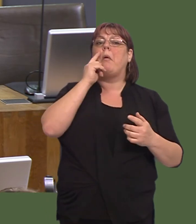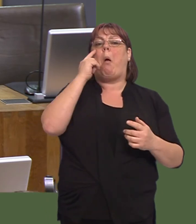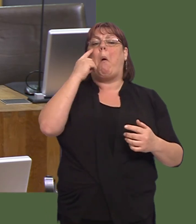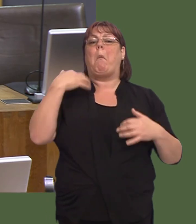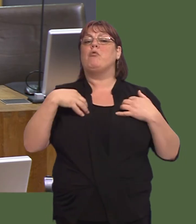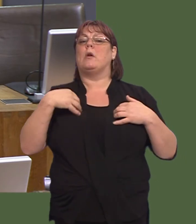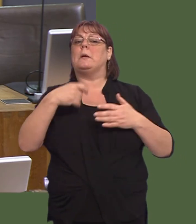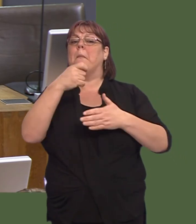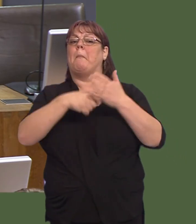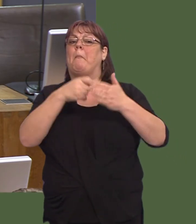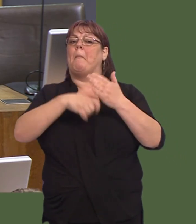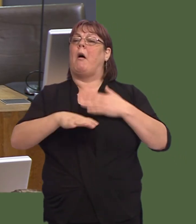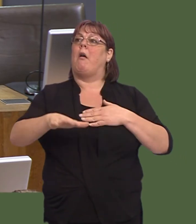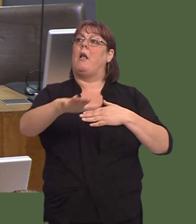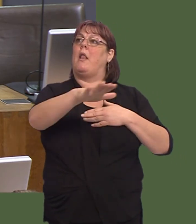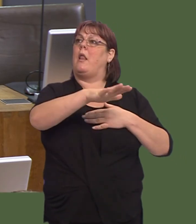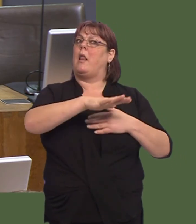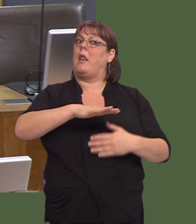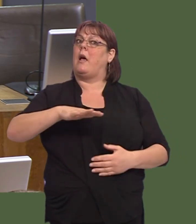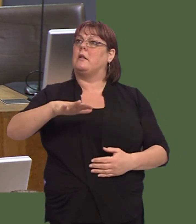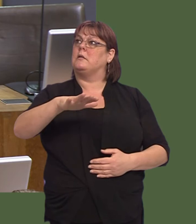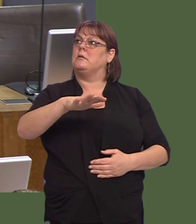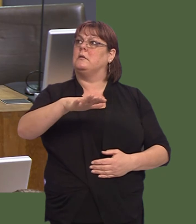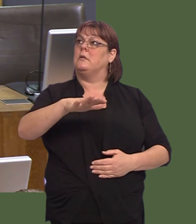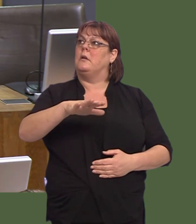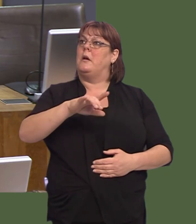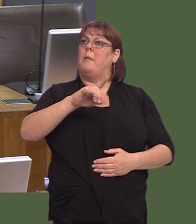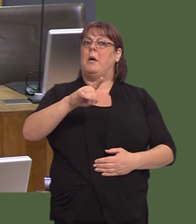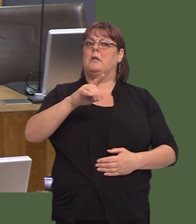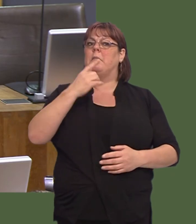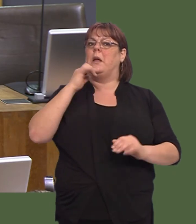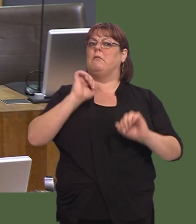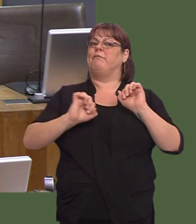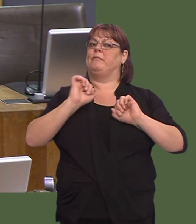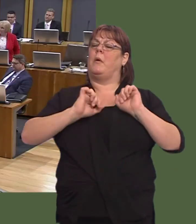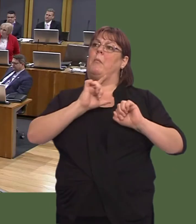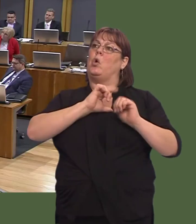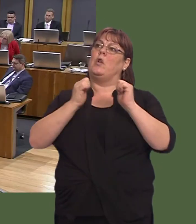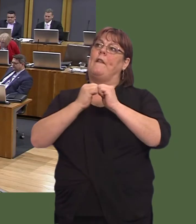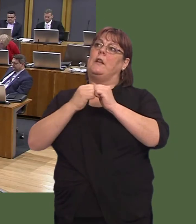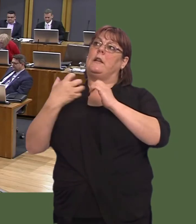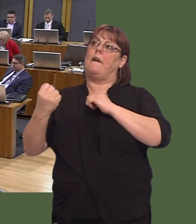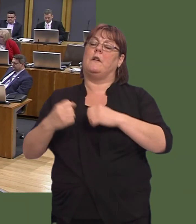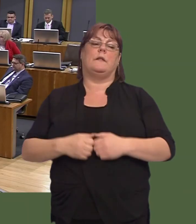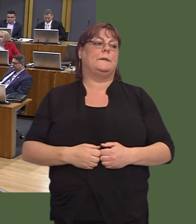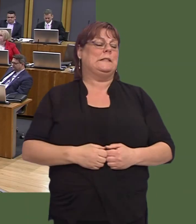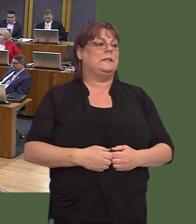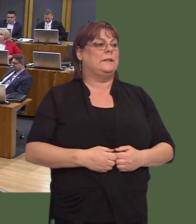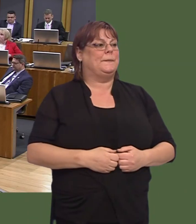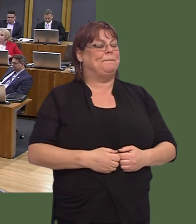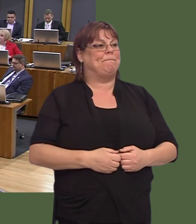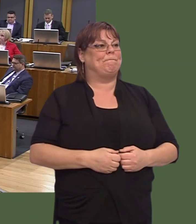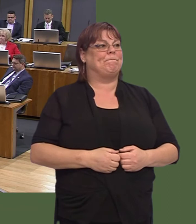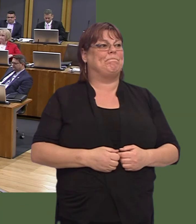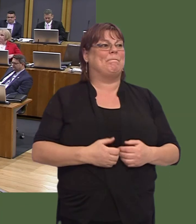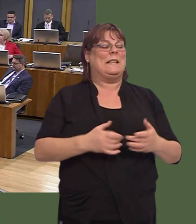interest have been made in that land during the period of Welsh Government ownership and which have been put off by the existence of the covenant? It's very difficult to give a view